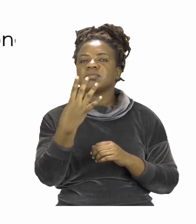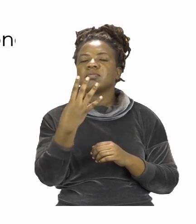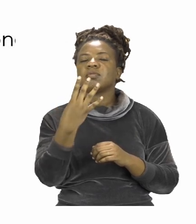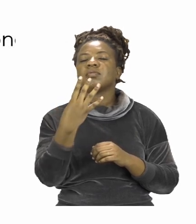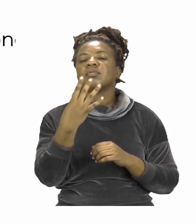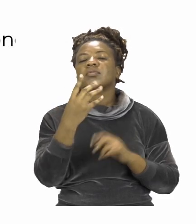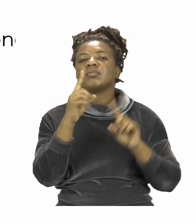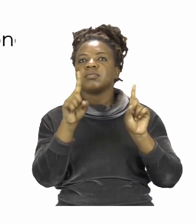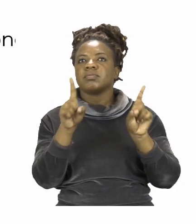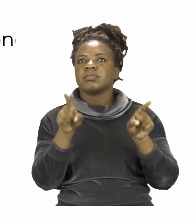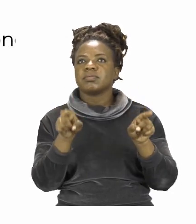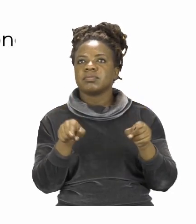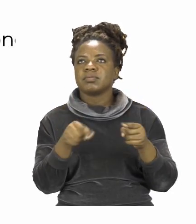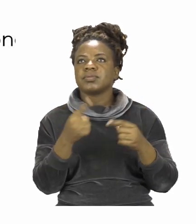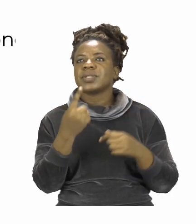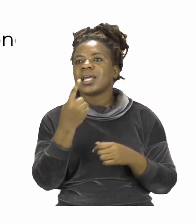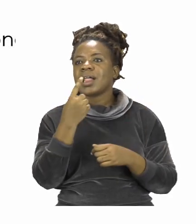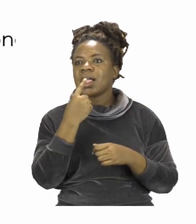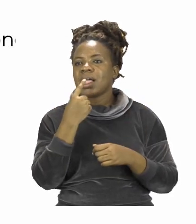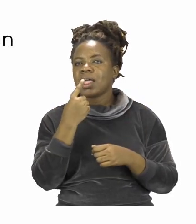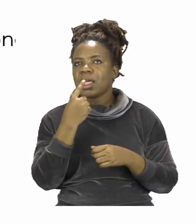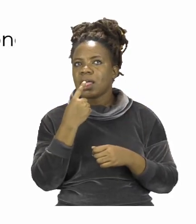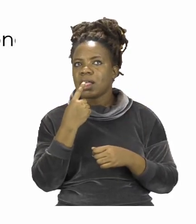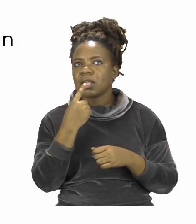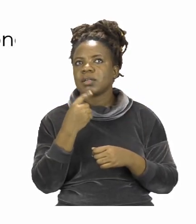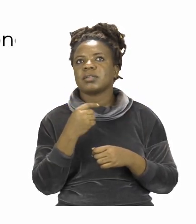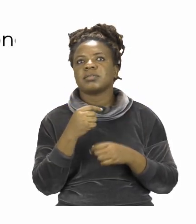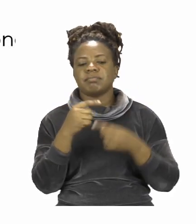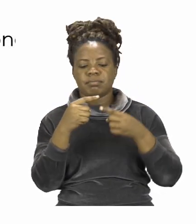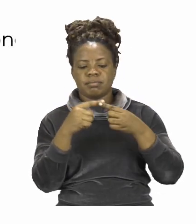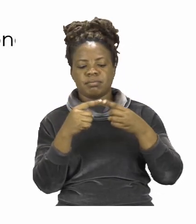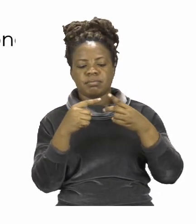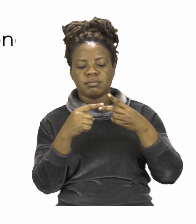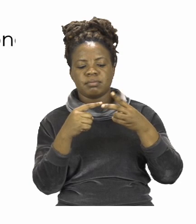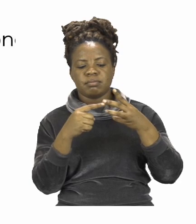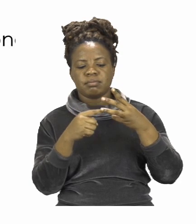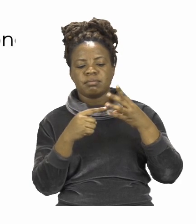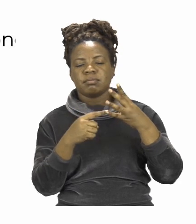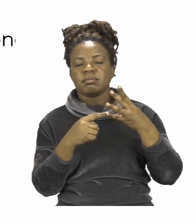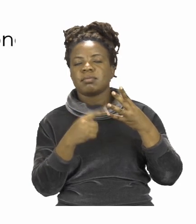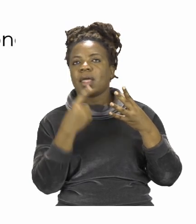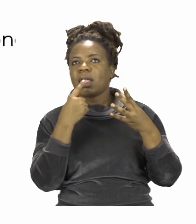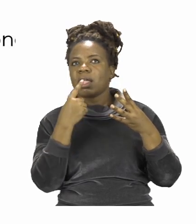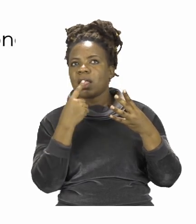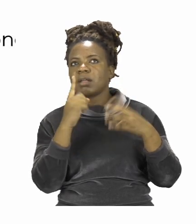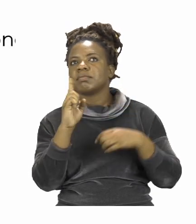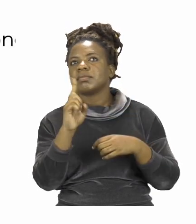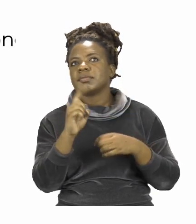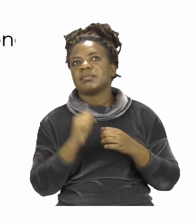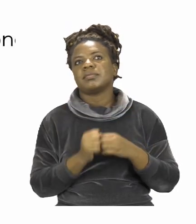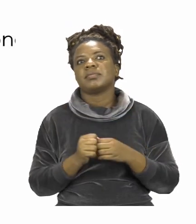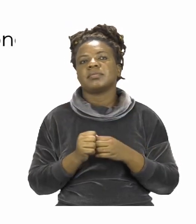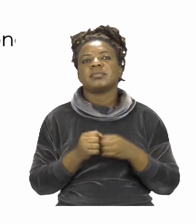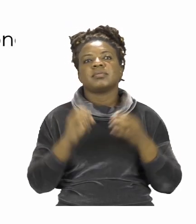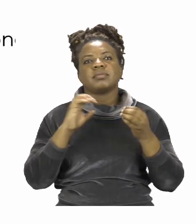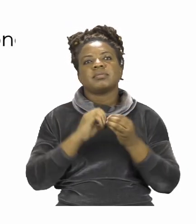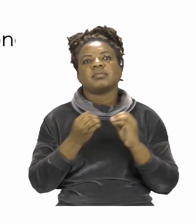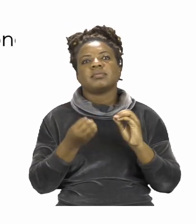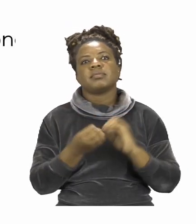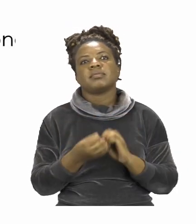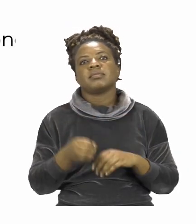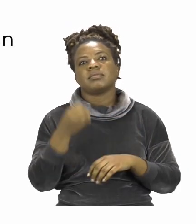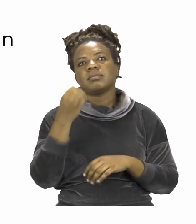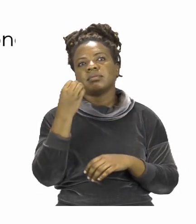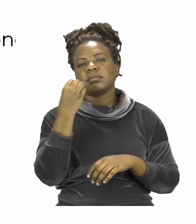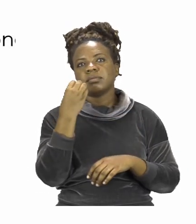Name the 4 things that you can taste. Number 4 says, why must